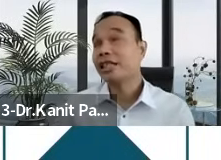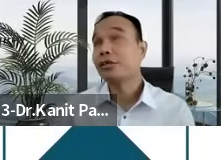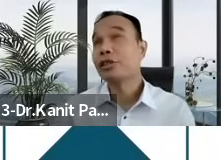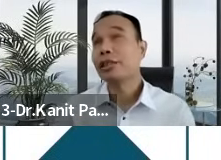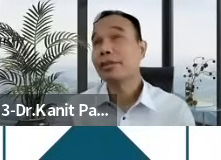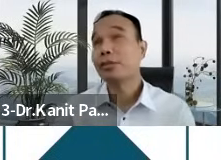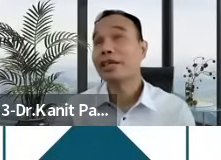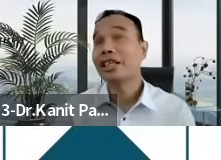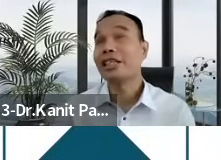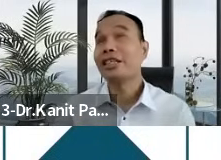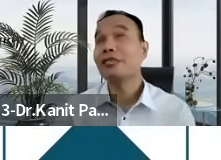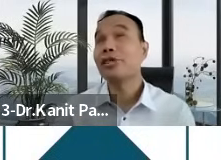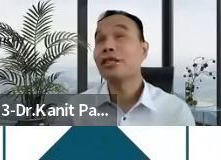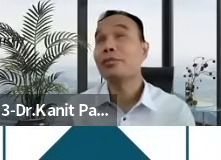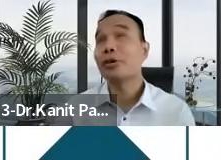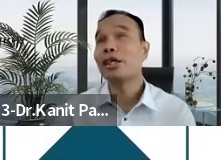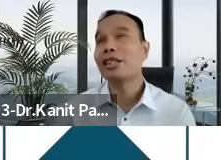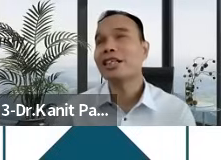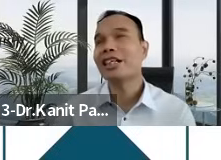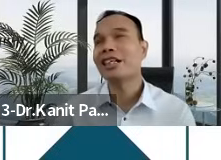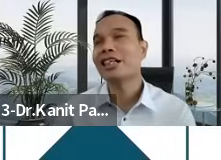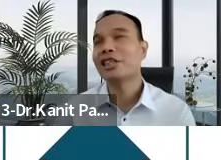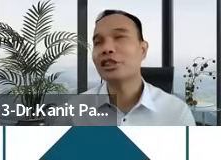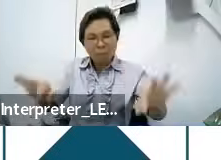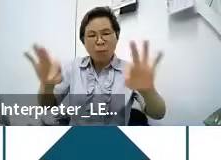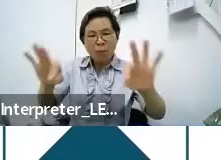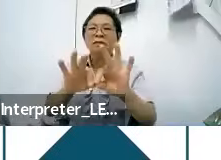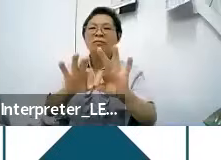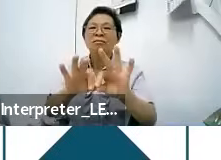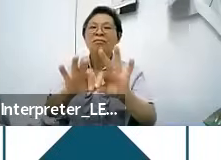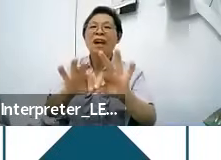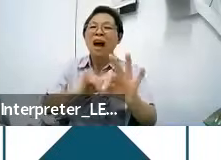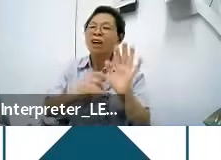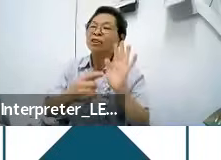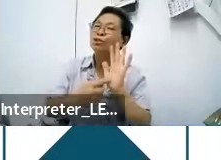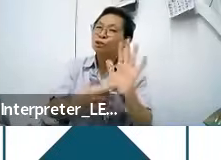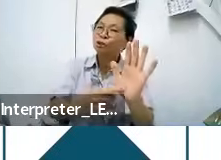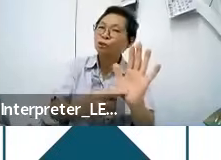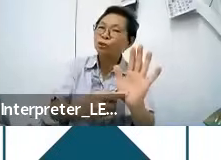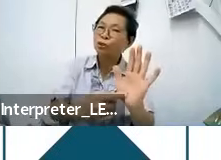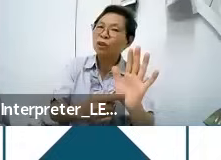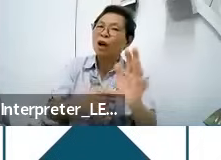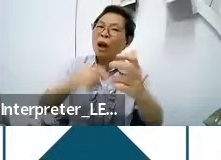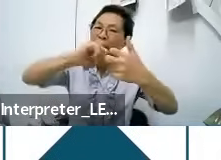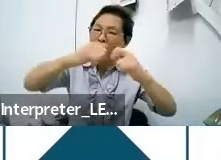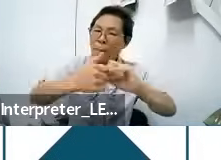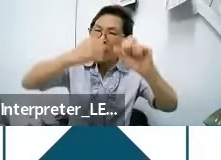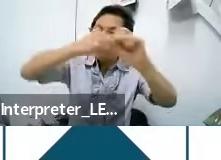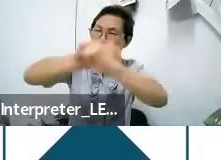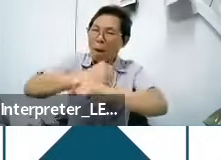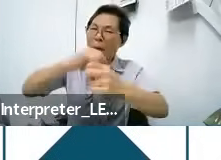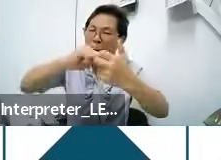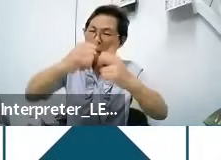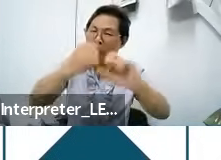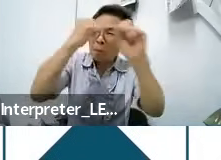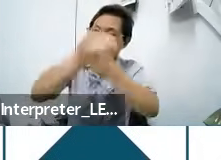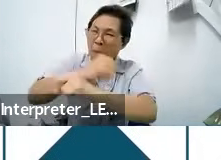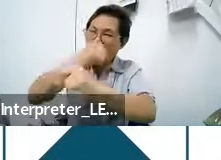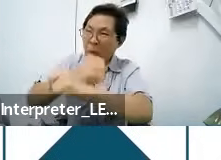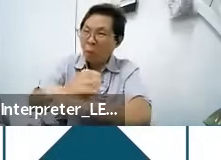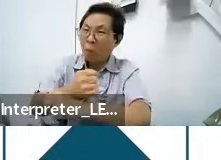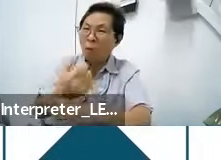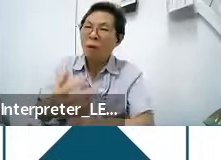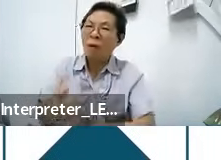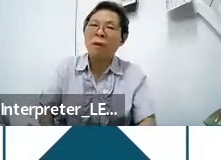equity and inclusive education is very important, and I show you the issues or challenges that at least we have faced, at least